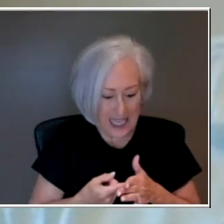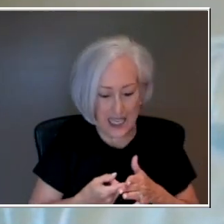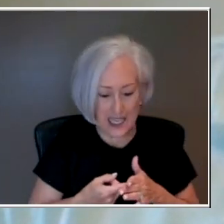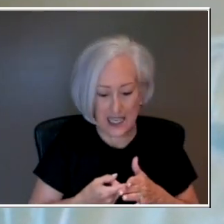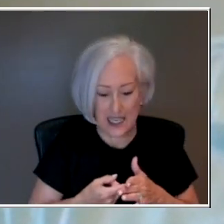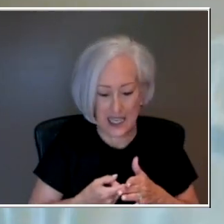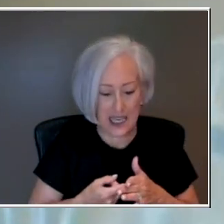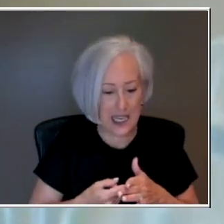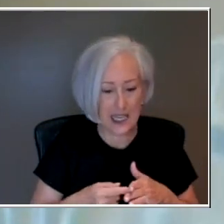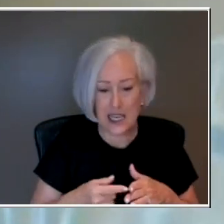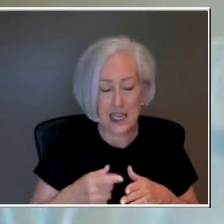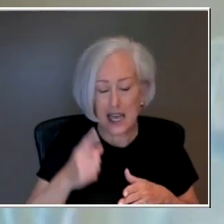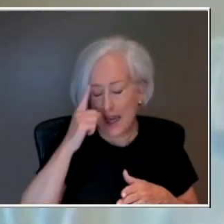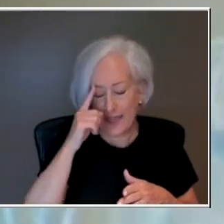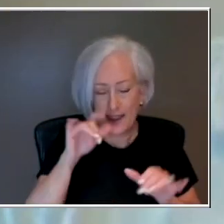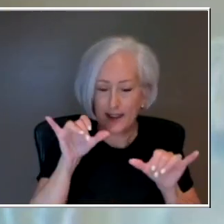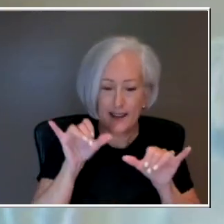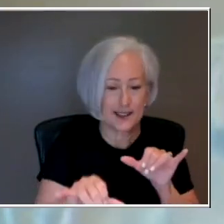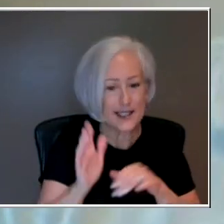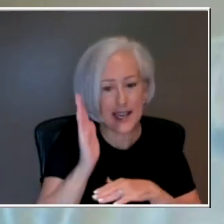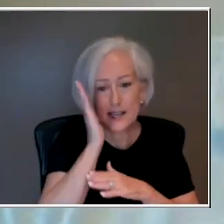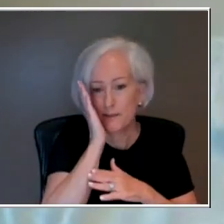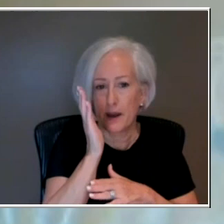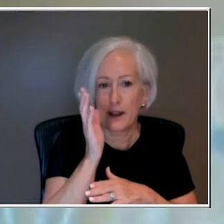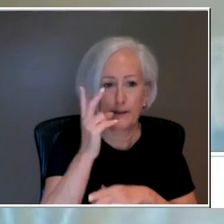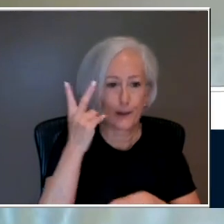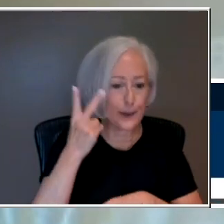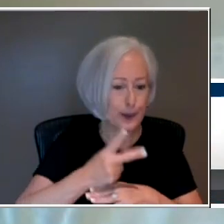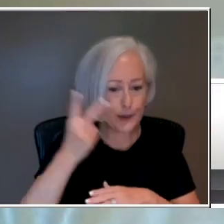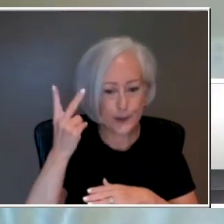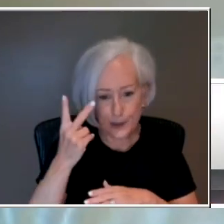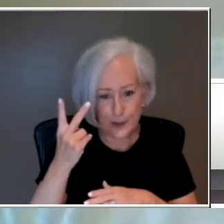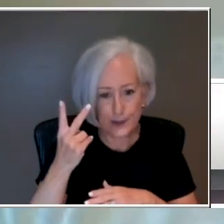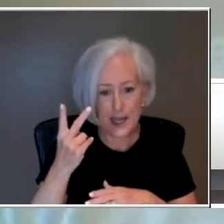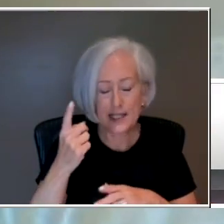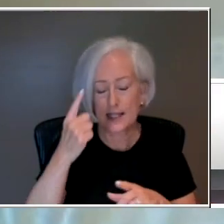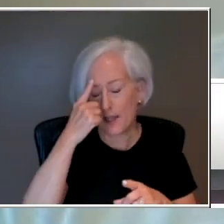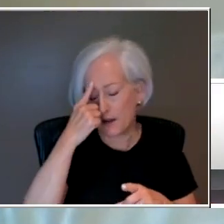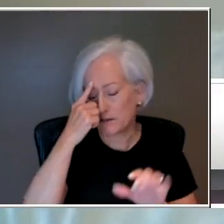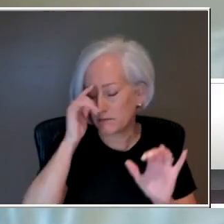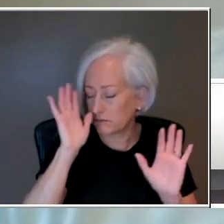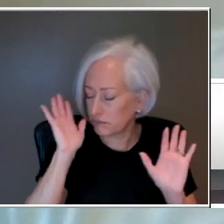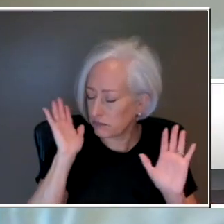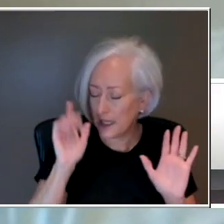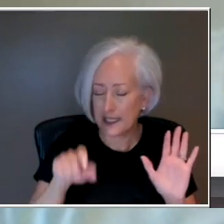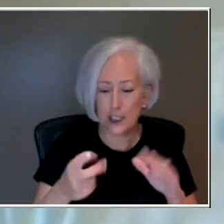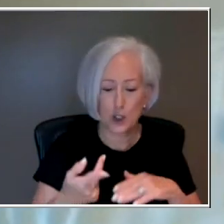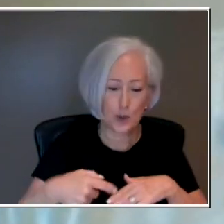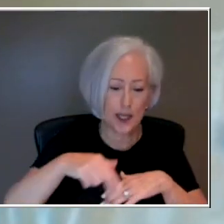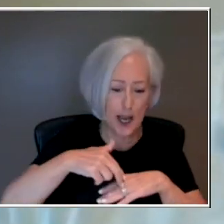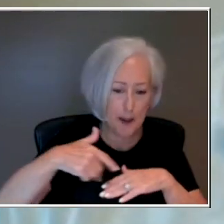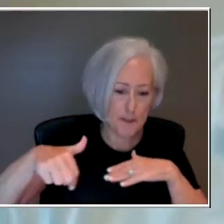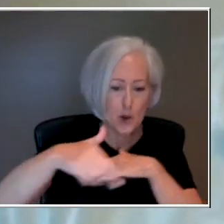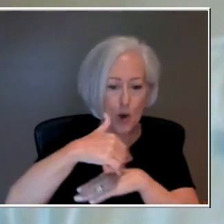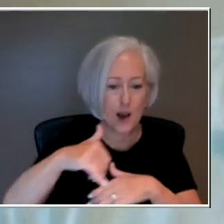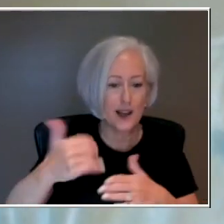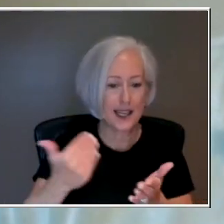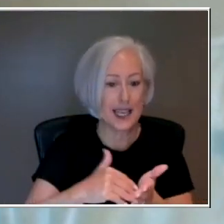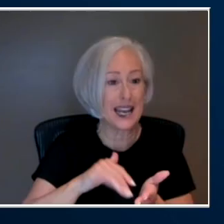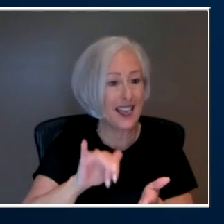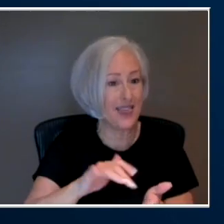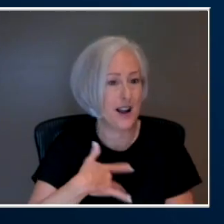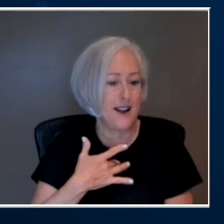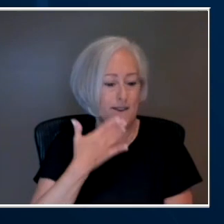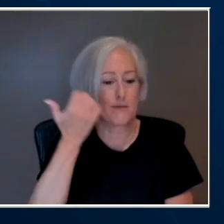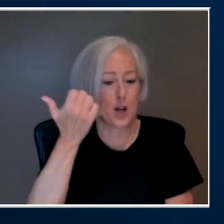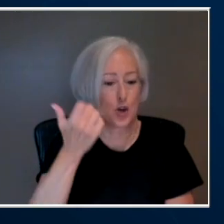first day and a half. And then I'm like, all right, I got to get up and get to walking again. And that's what made me feel better.